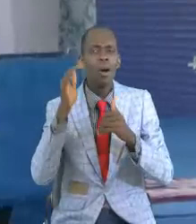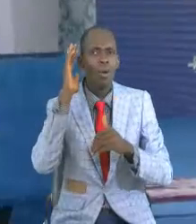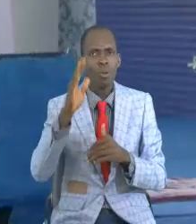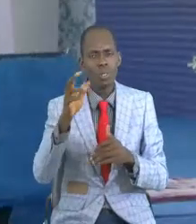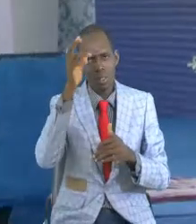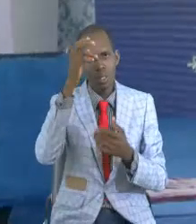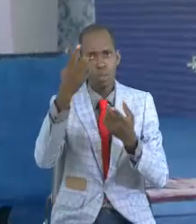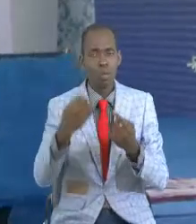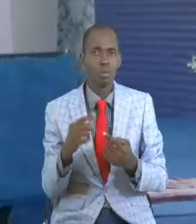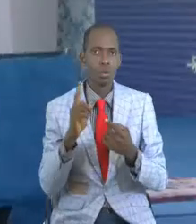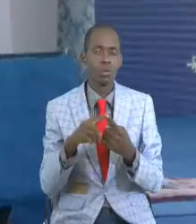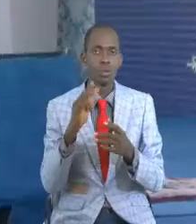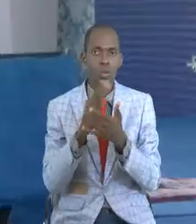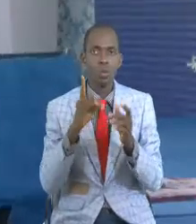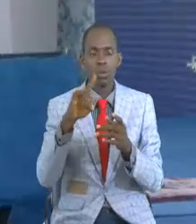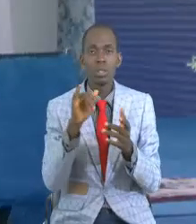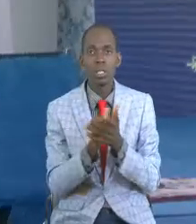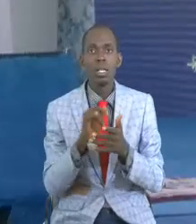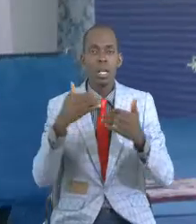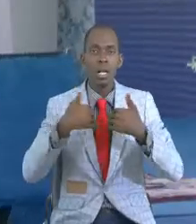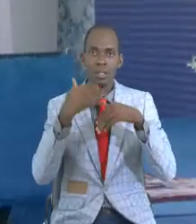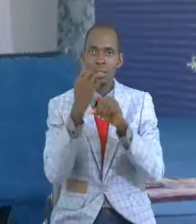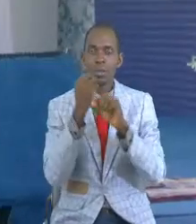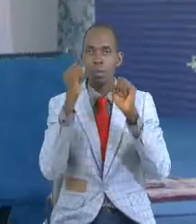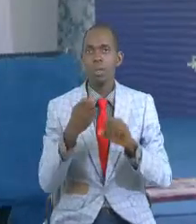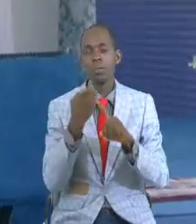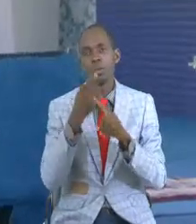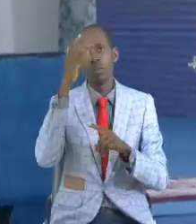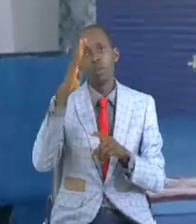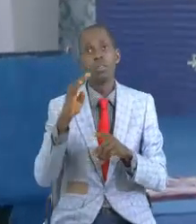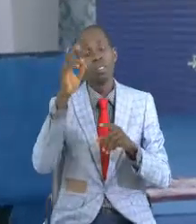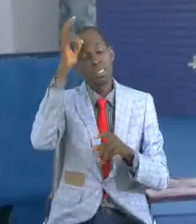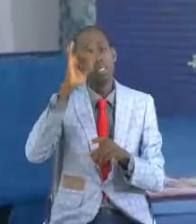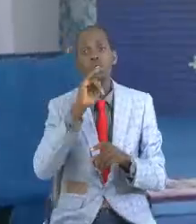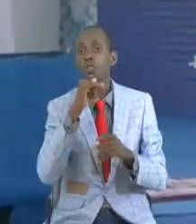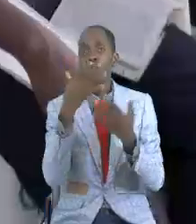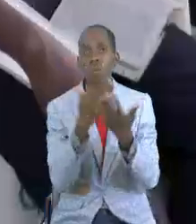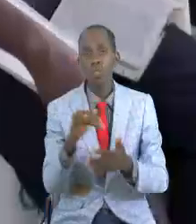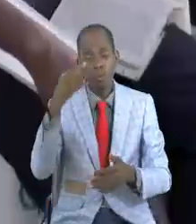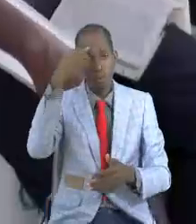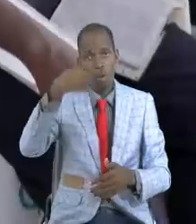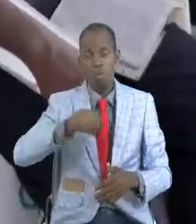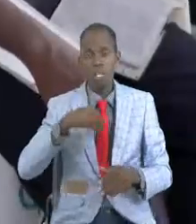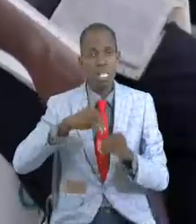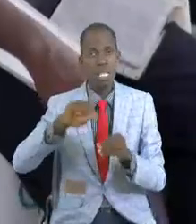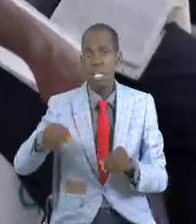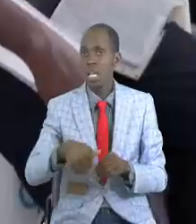his children? He's not waiting for me in any corner. Talk for yourself.